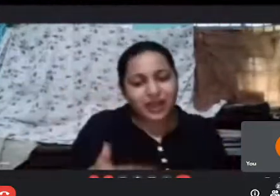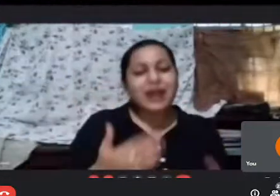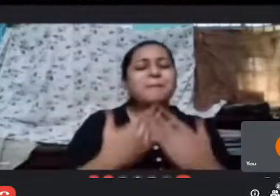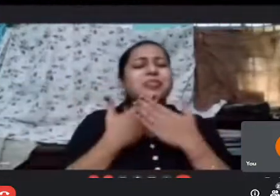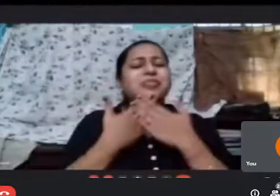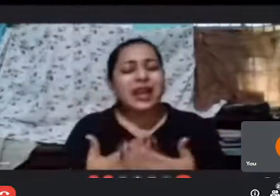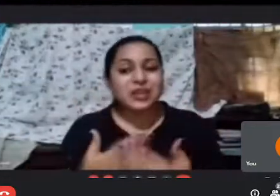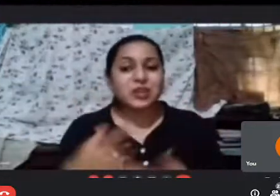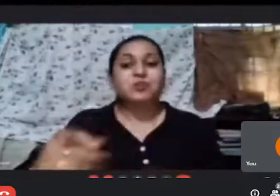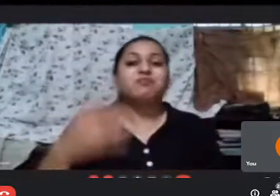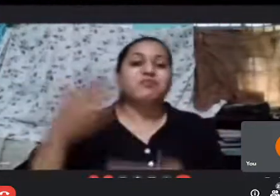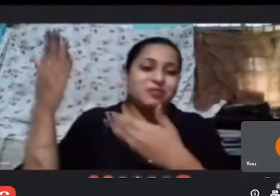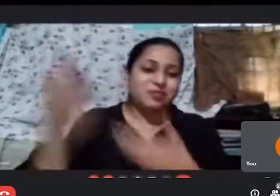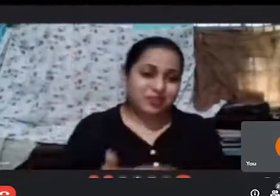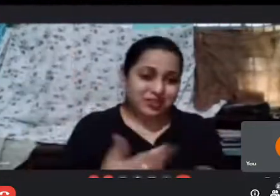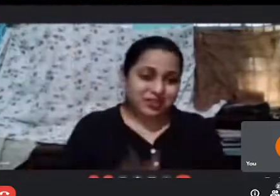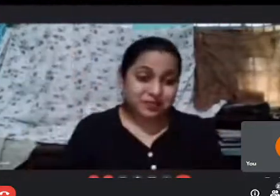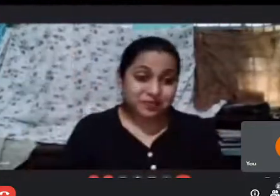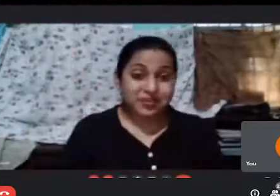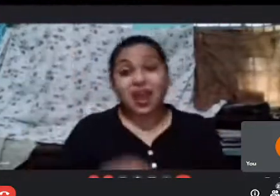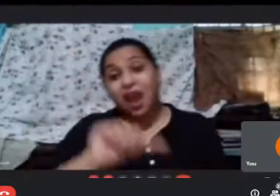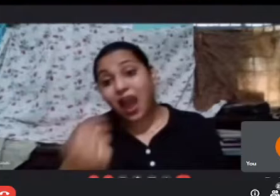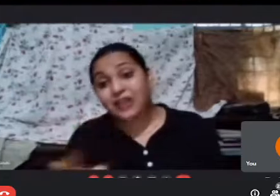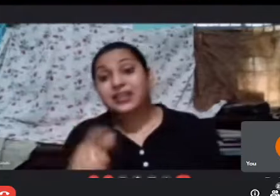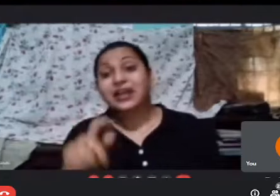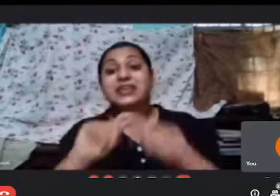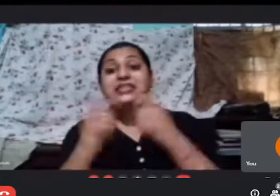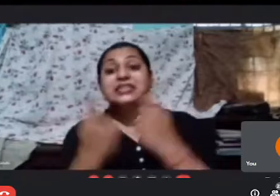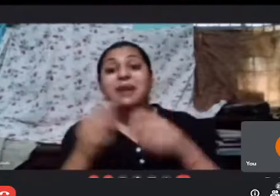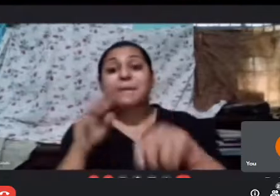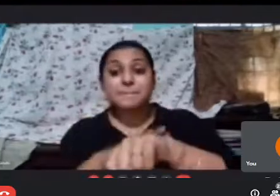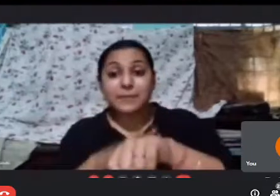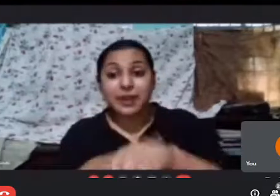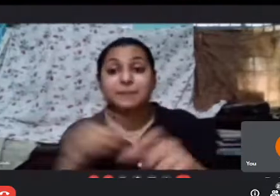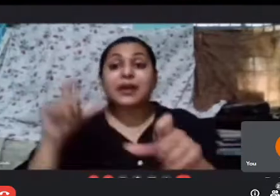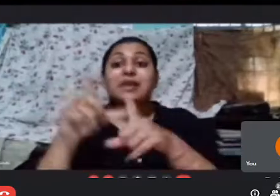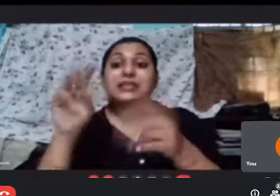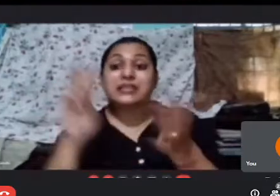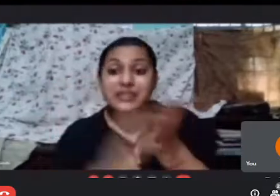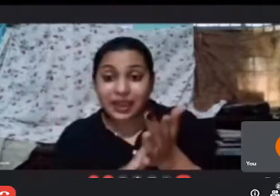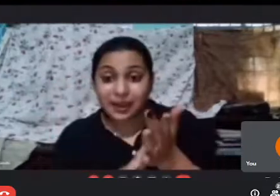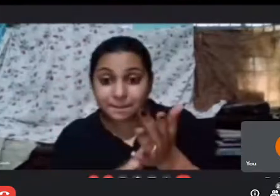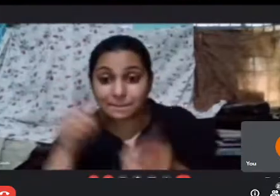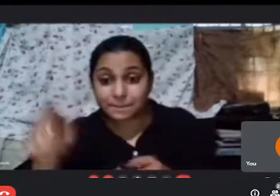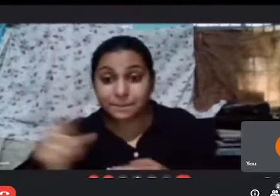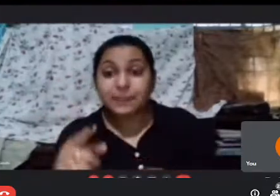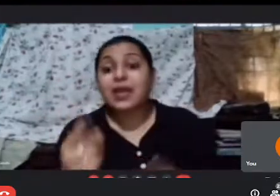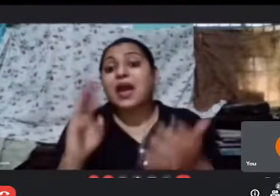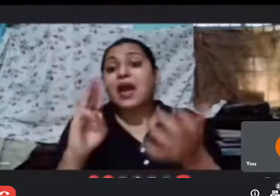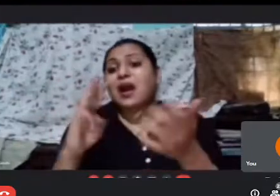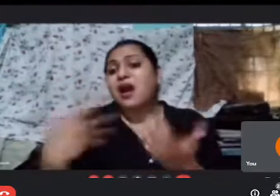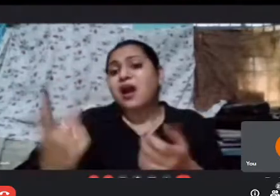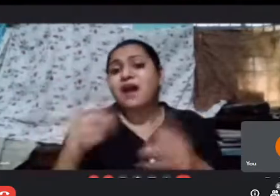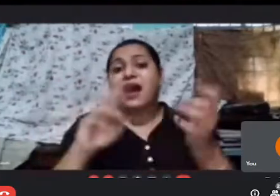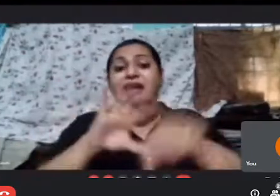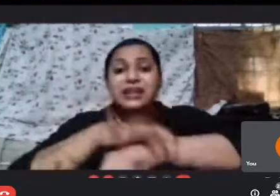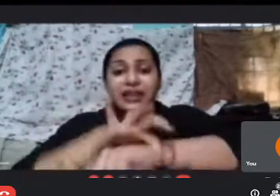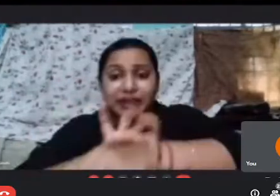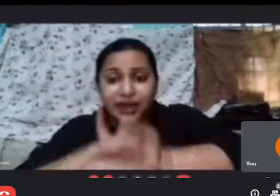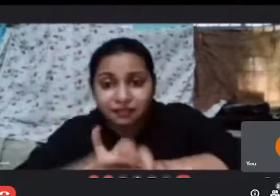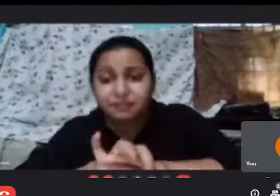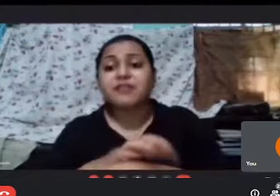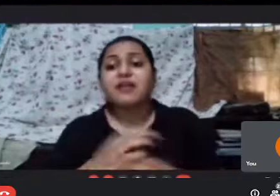the other team members, Deepu Manavala Mamuni and Nirav Pal, who are